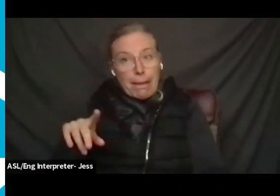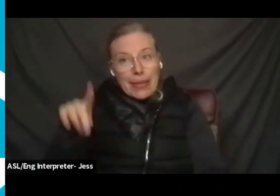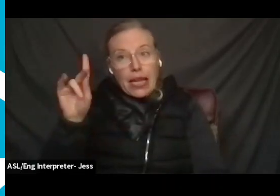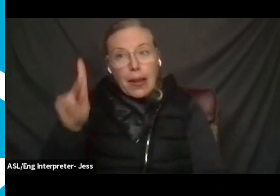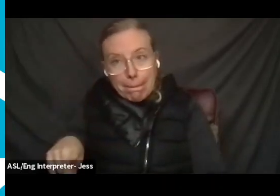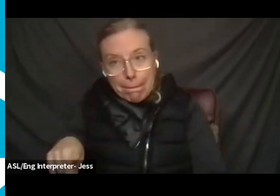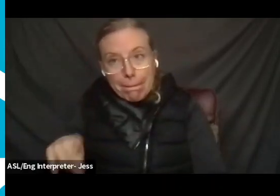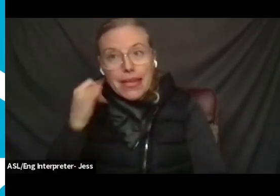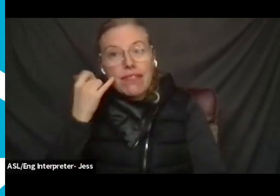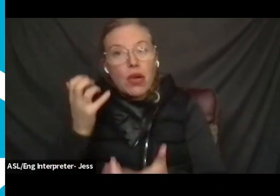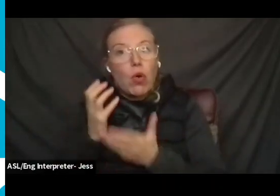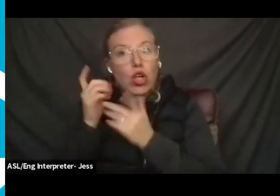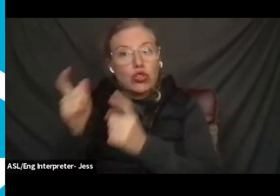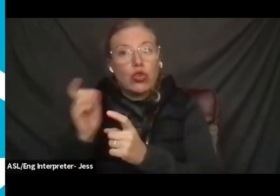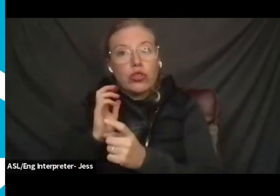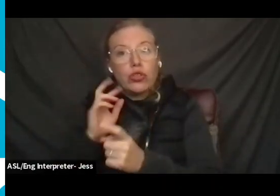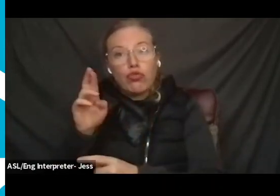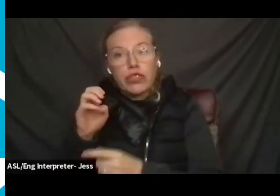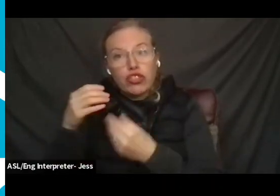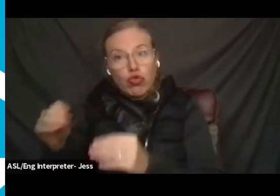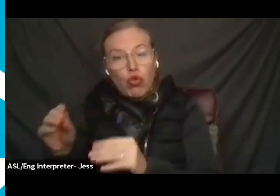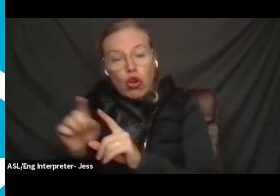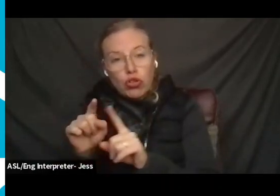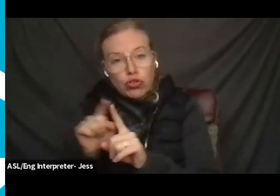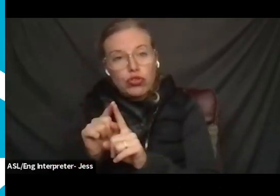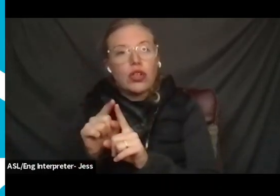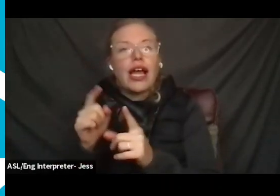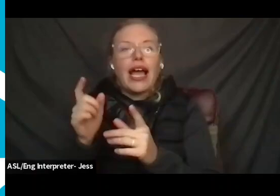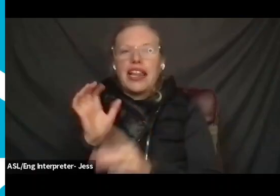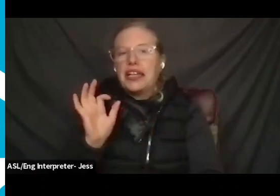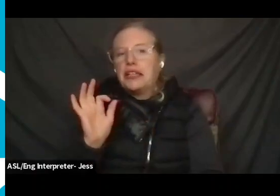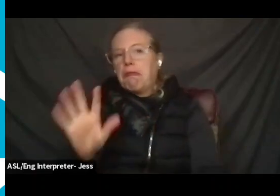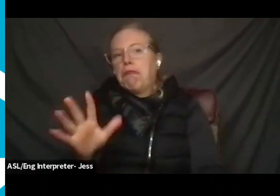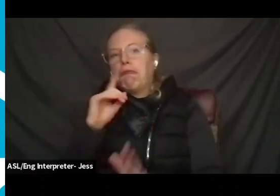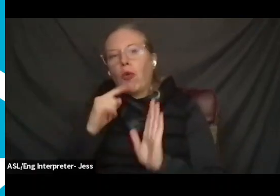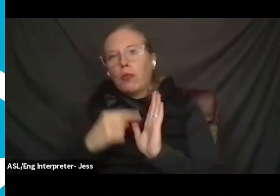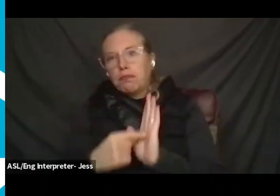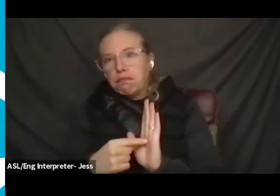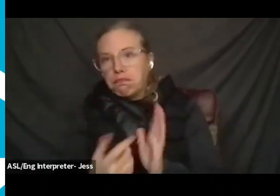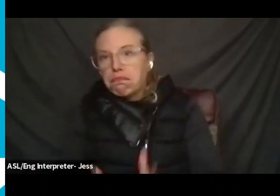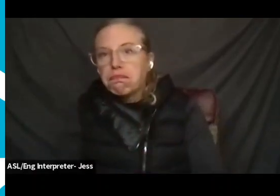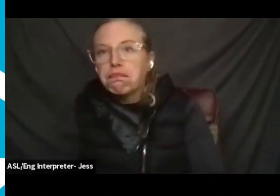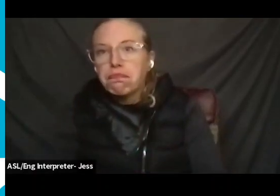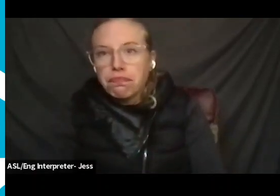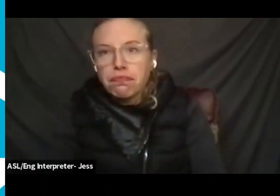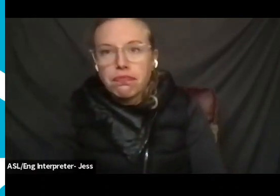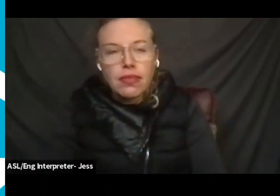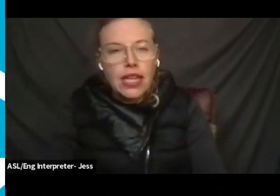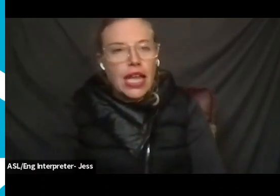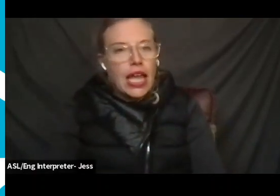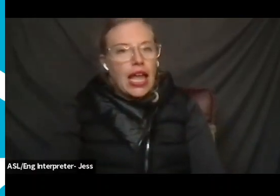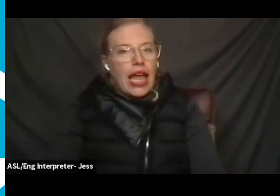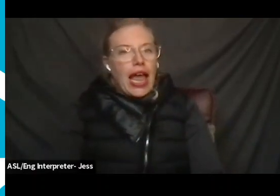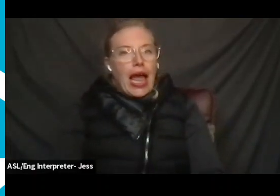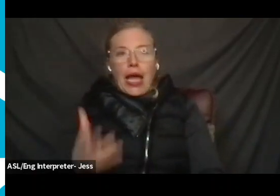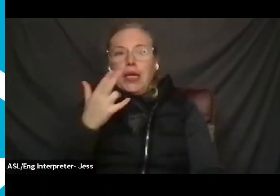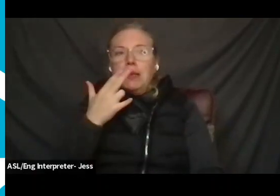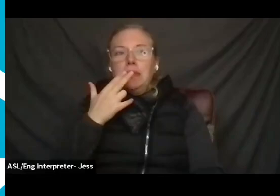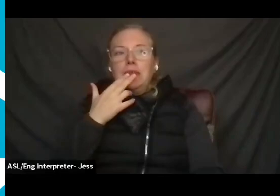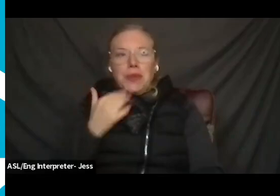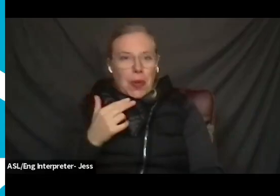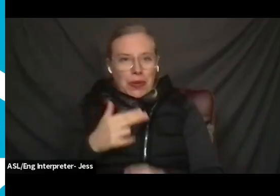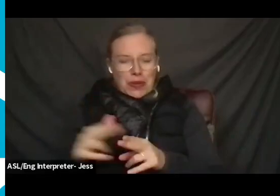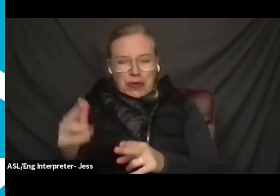they want to donate to our restore as well. So I like to throw that out there too. I was short and sweet because I know we're short